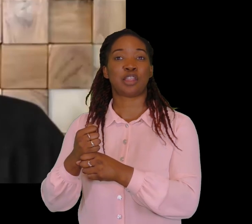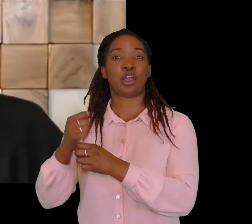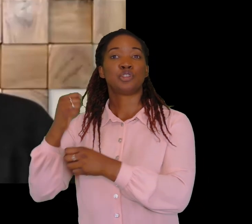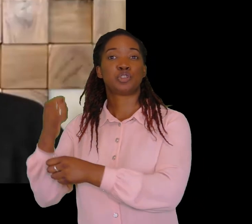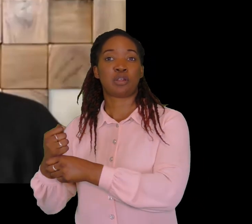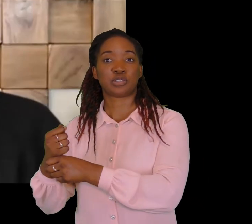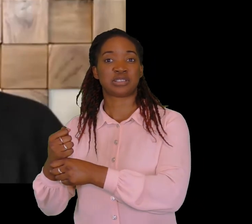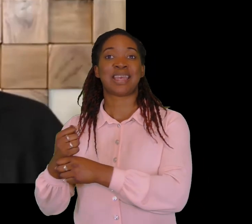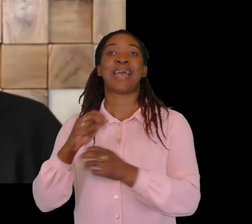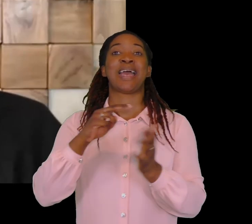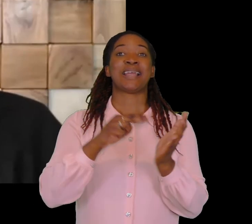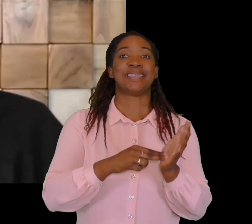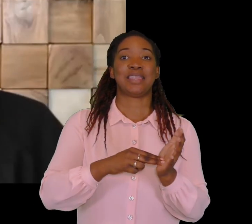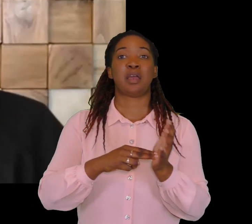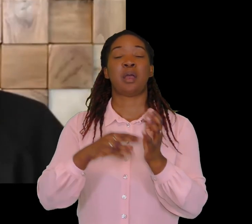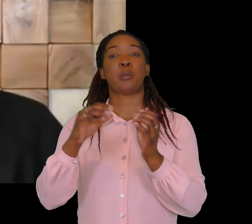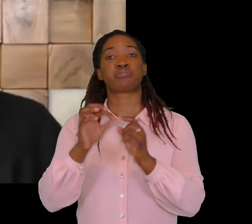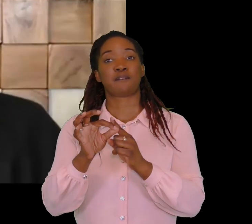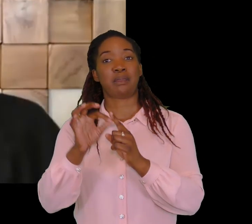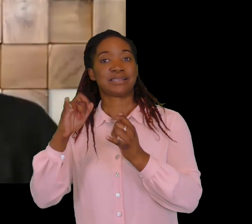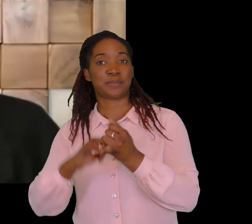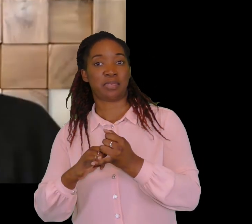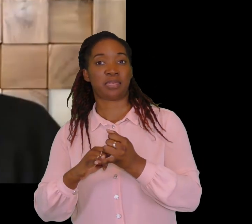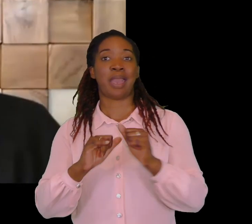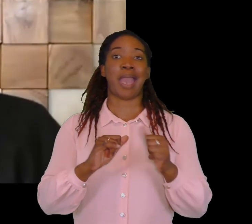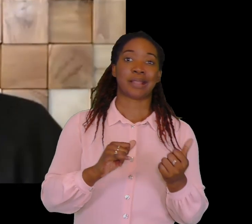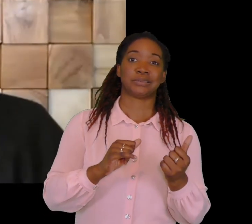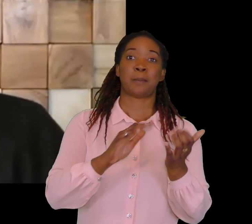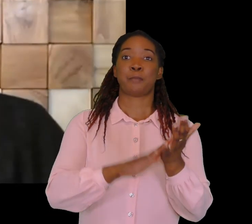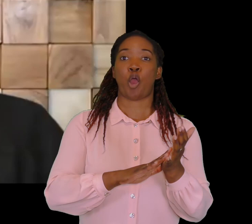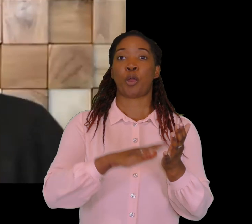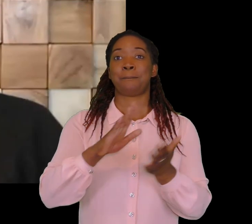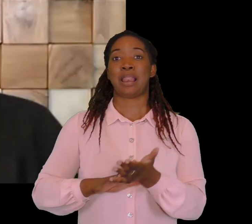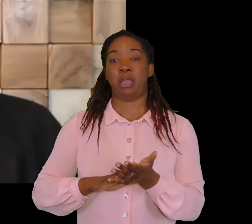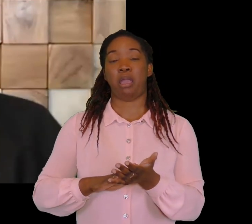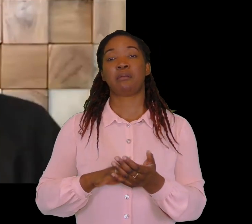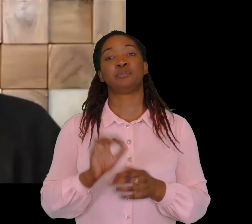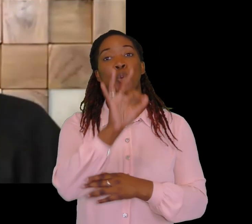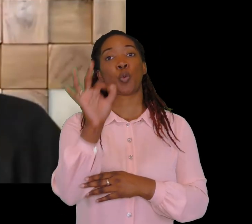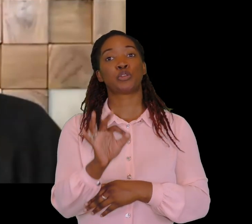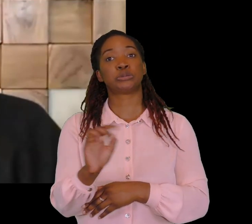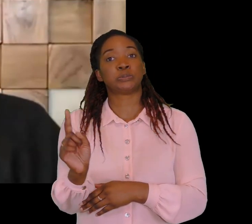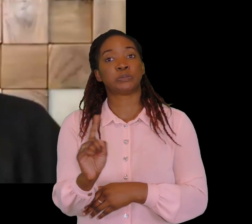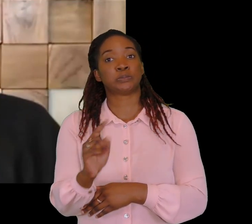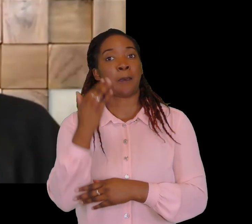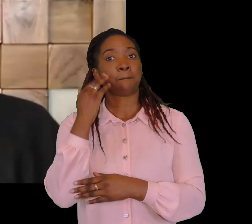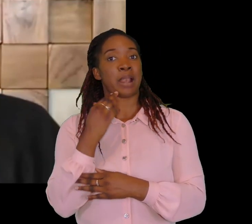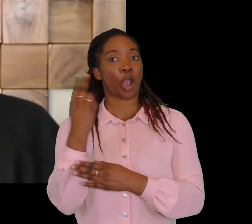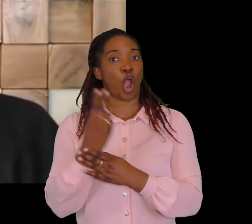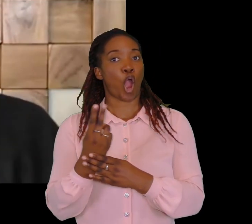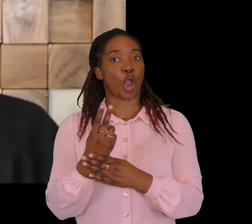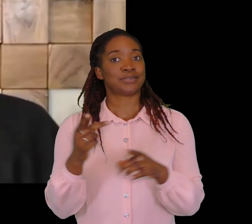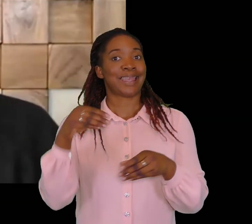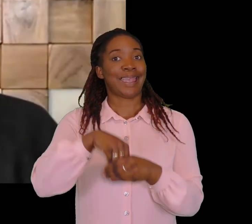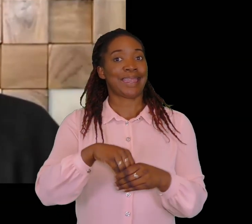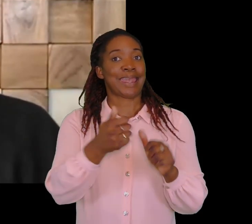Tawadros, Nina Puvaya-Smith, and Mark Miller around the question of Black art in